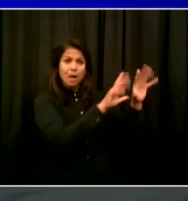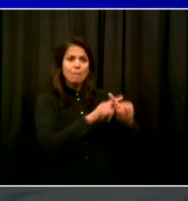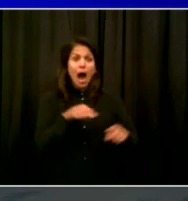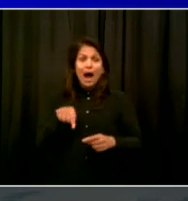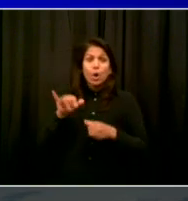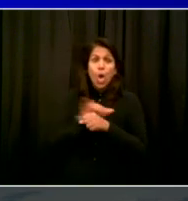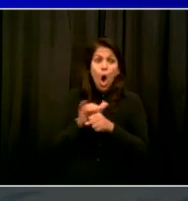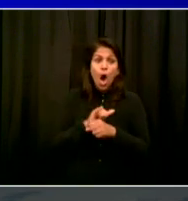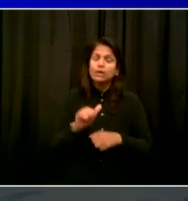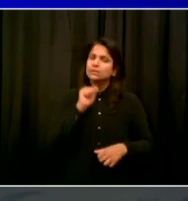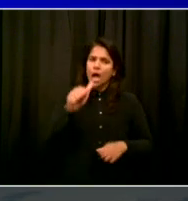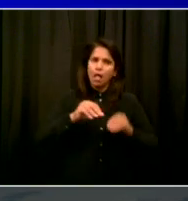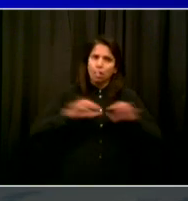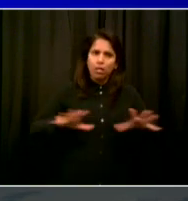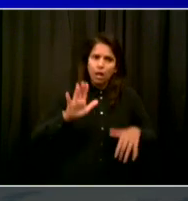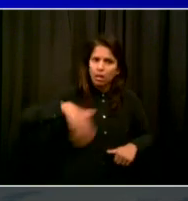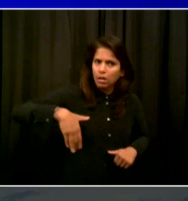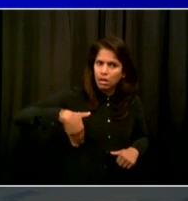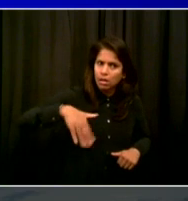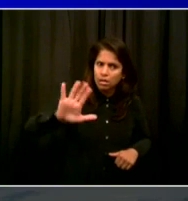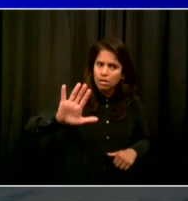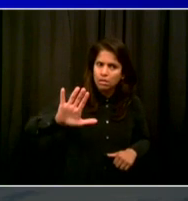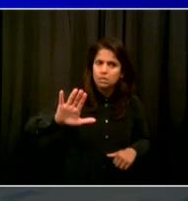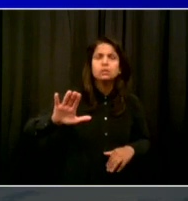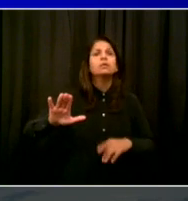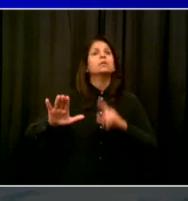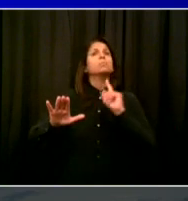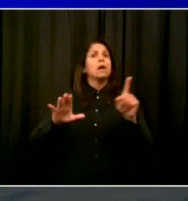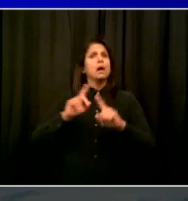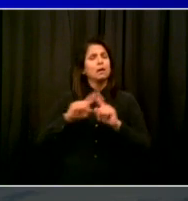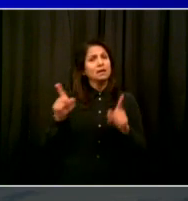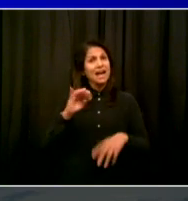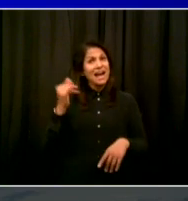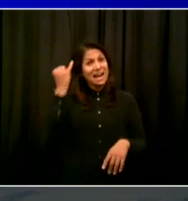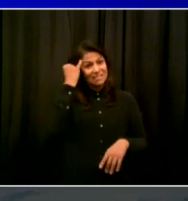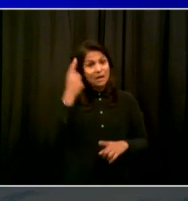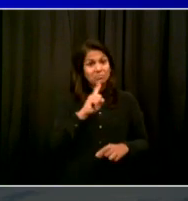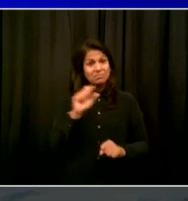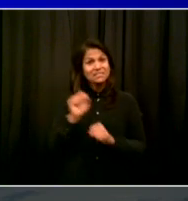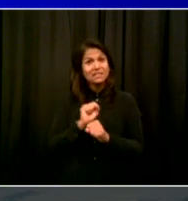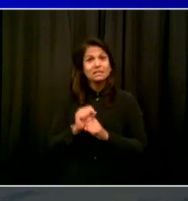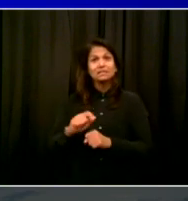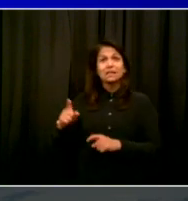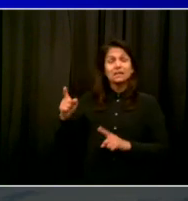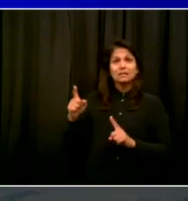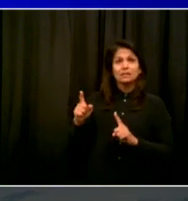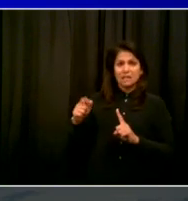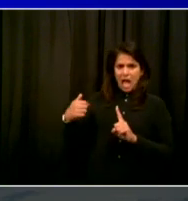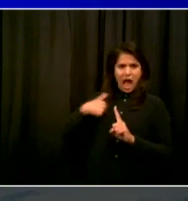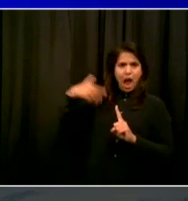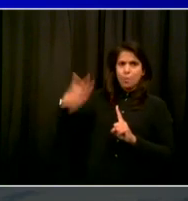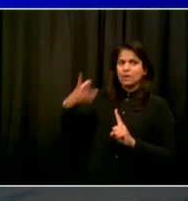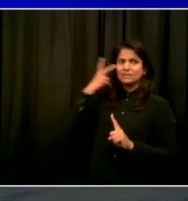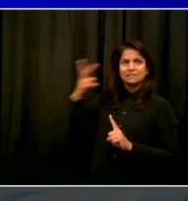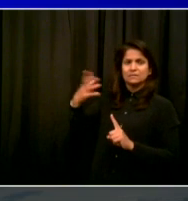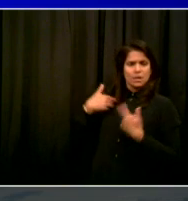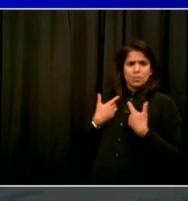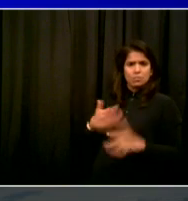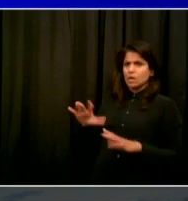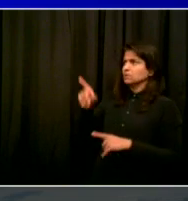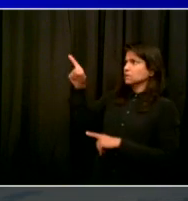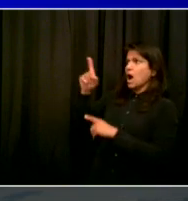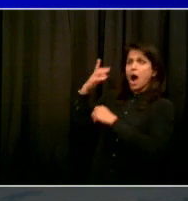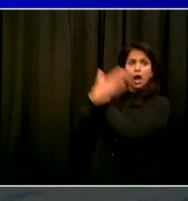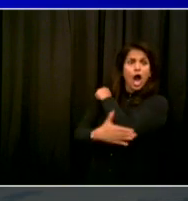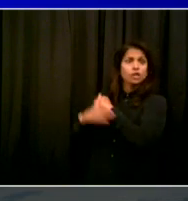Now, the timing of this increase should give us pause, because it comes at a moment that I want to acknowledge is precious to